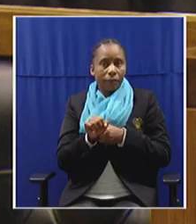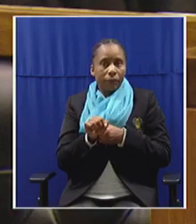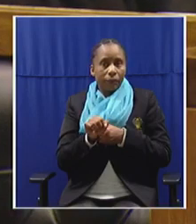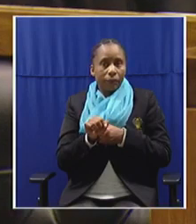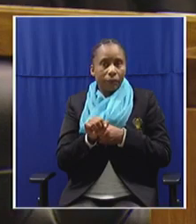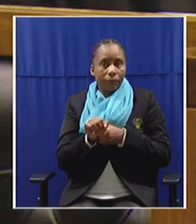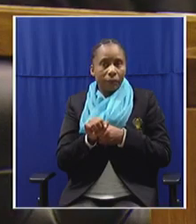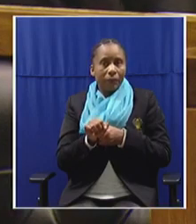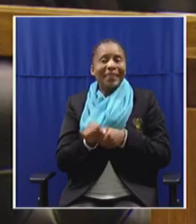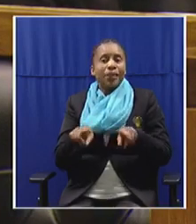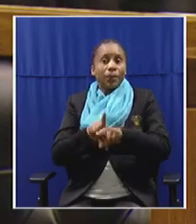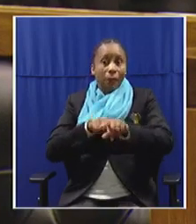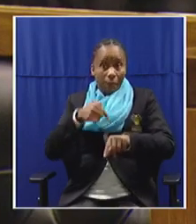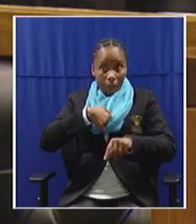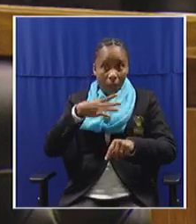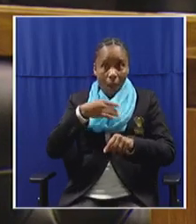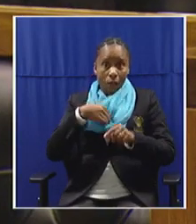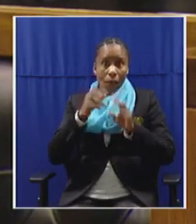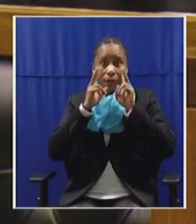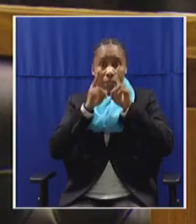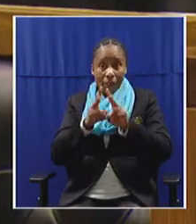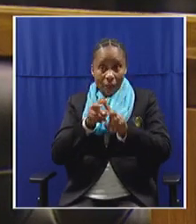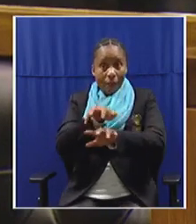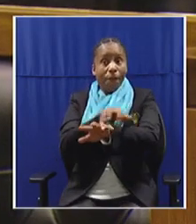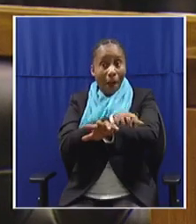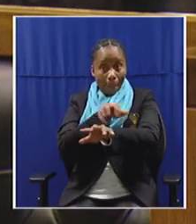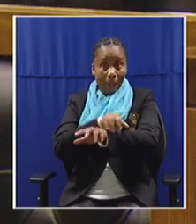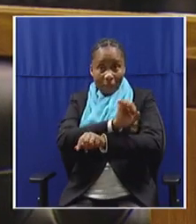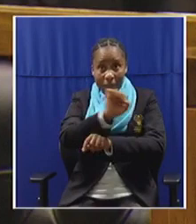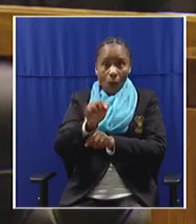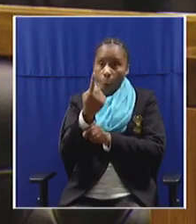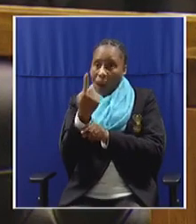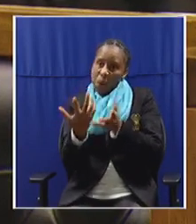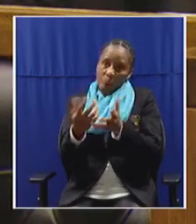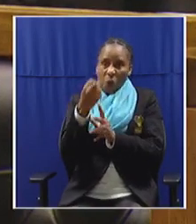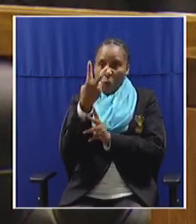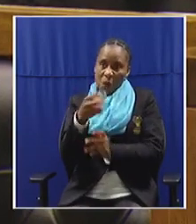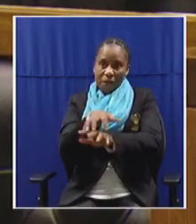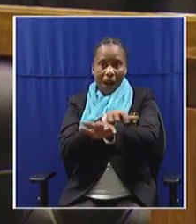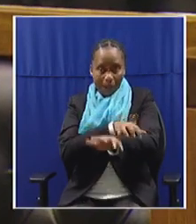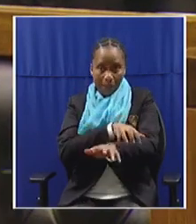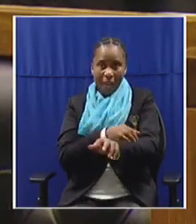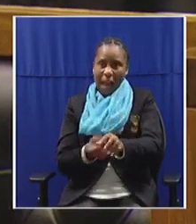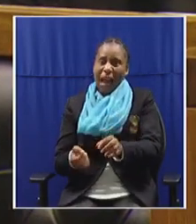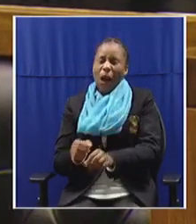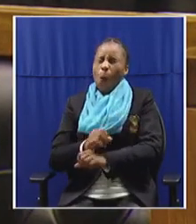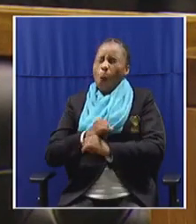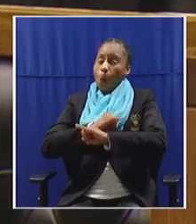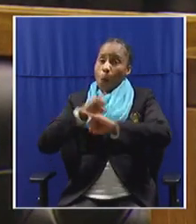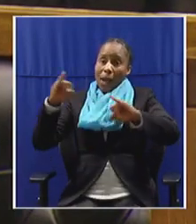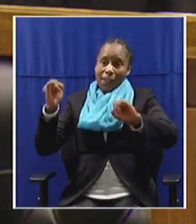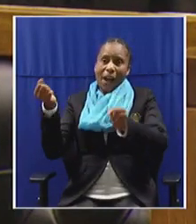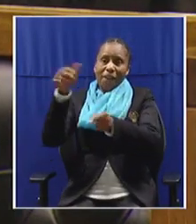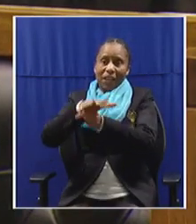I want to visit their farms, 1 or 2 farms that are highly affected